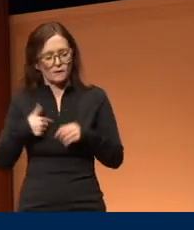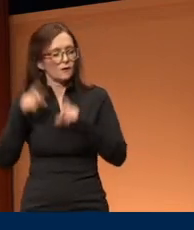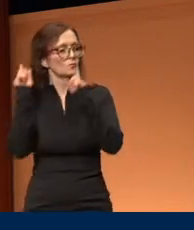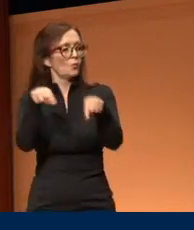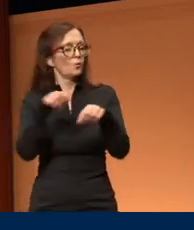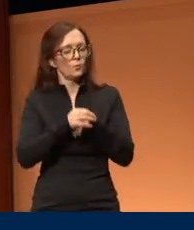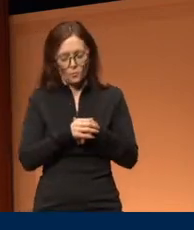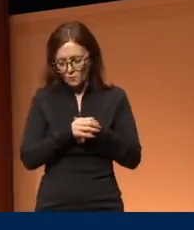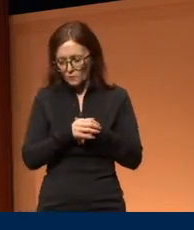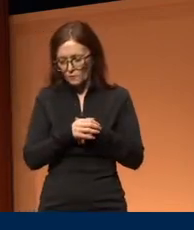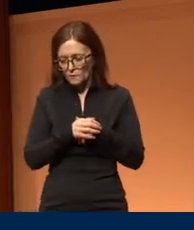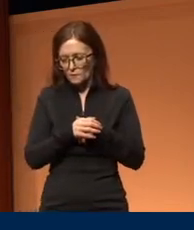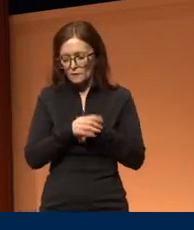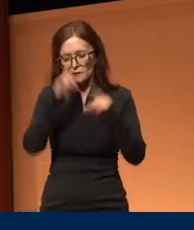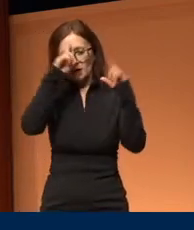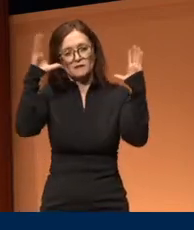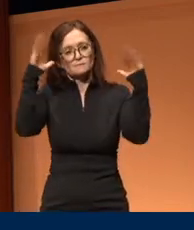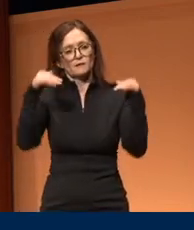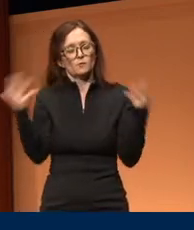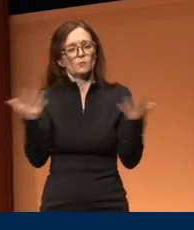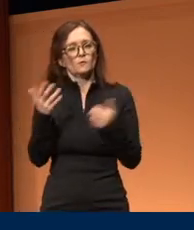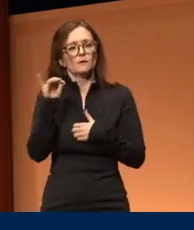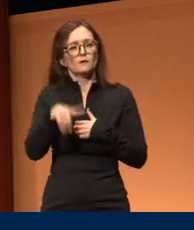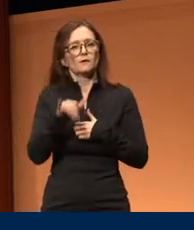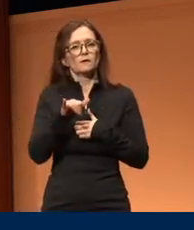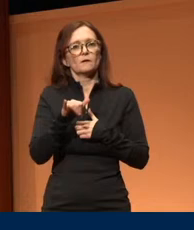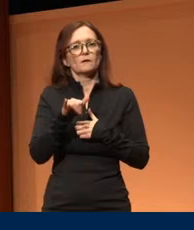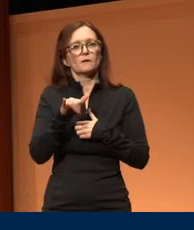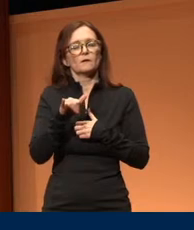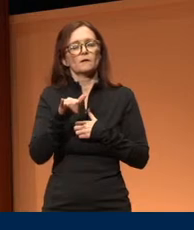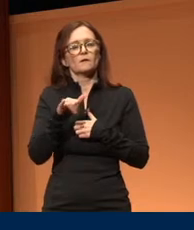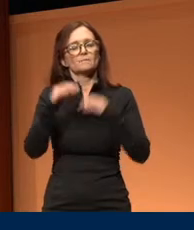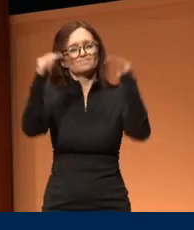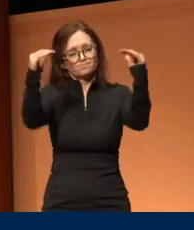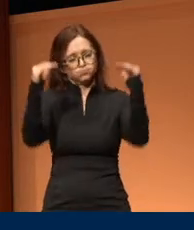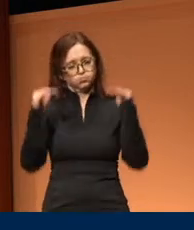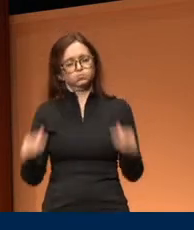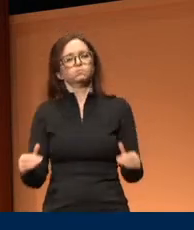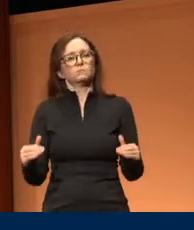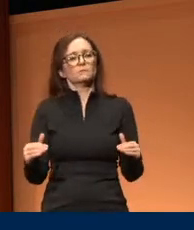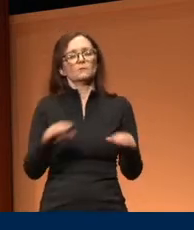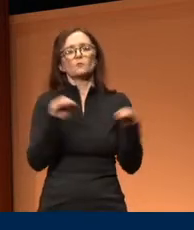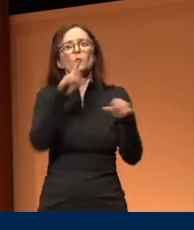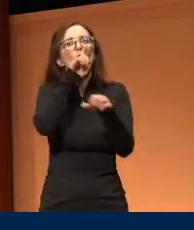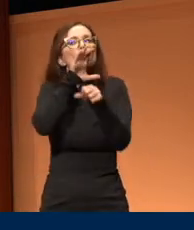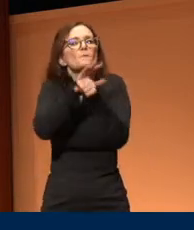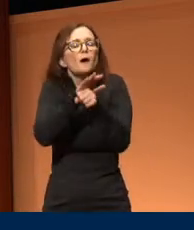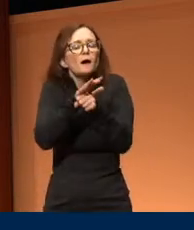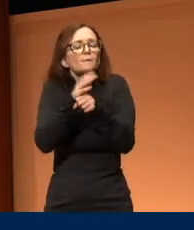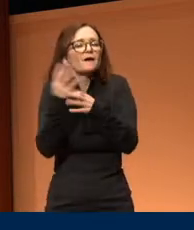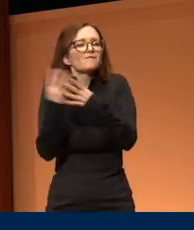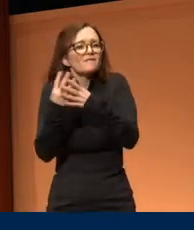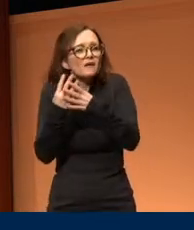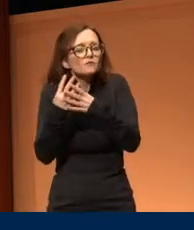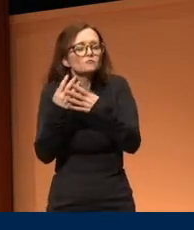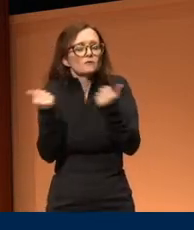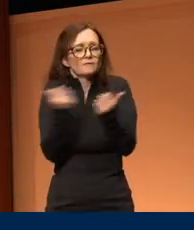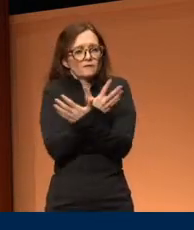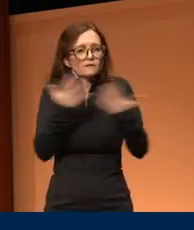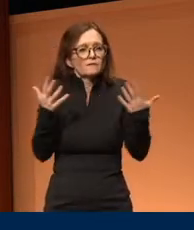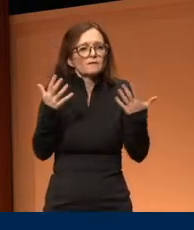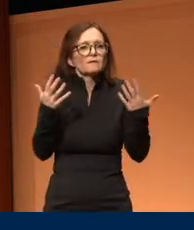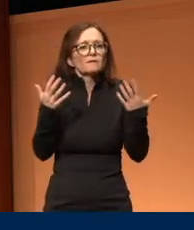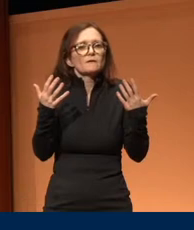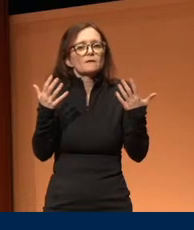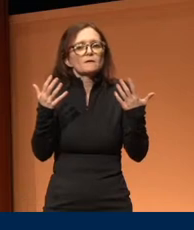on, the expectations were lowered considerably, right? There was no promise of no filter, none of that. In the